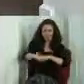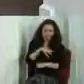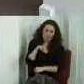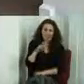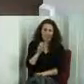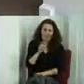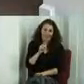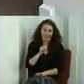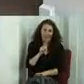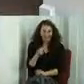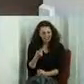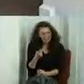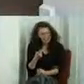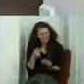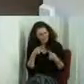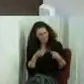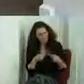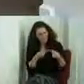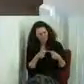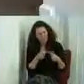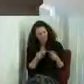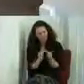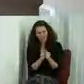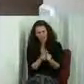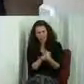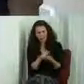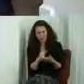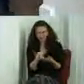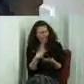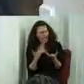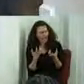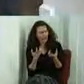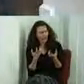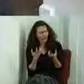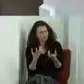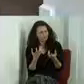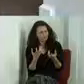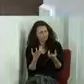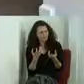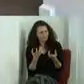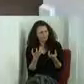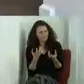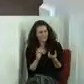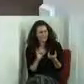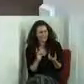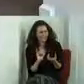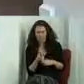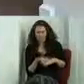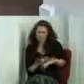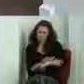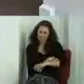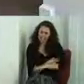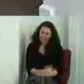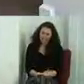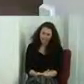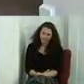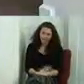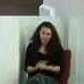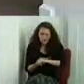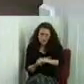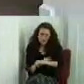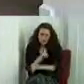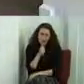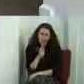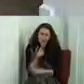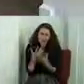I struggle with scripture sometimes because I don't like the analogy of being a sheep. Now, I'm told sheep don't have brains. Now,